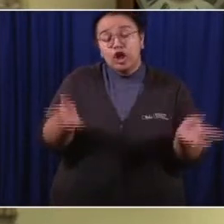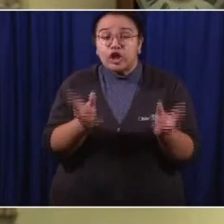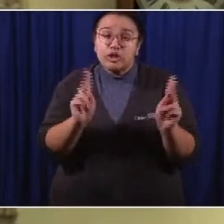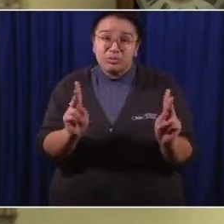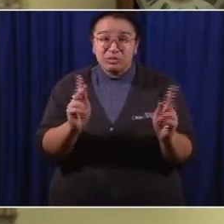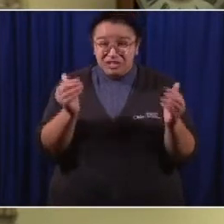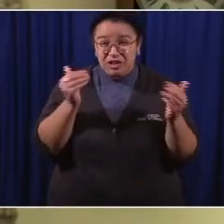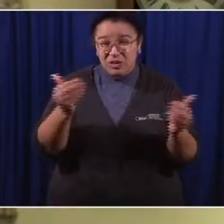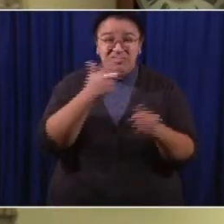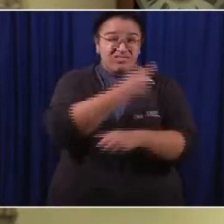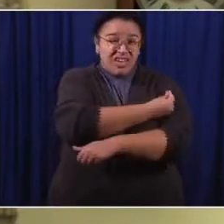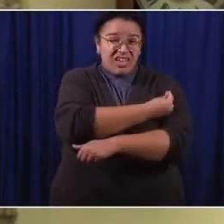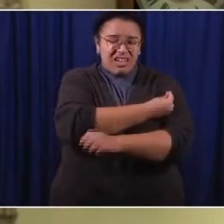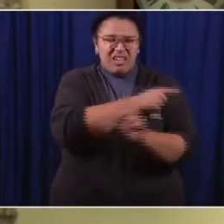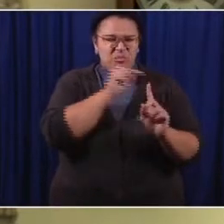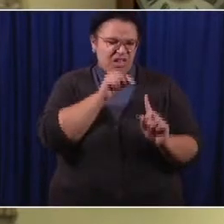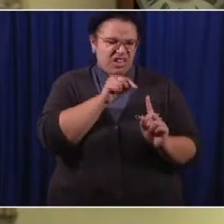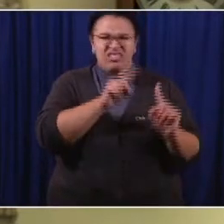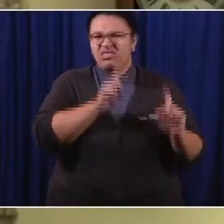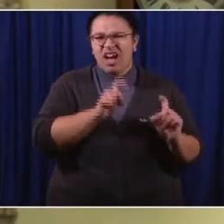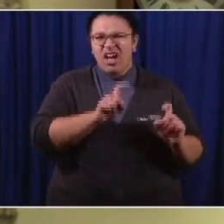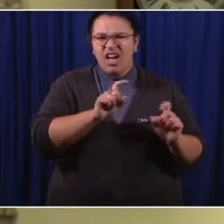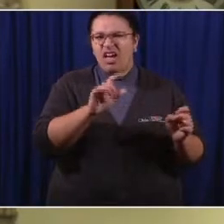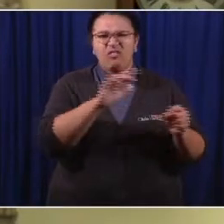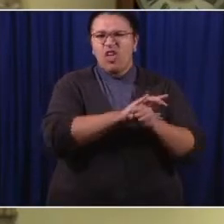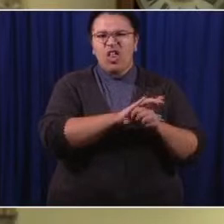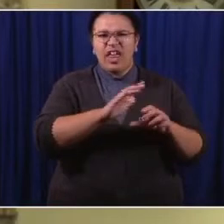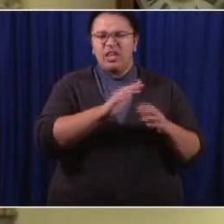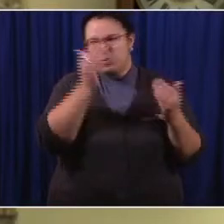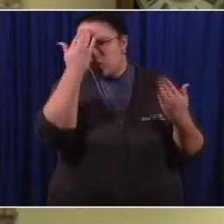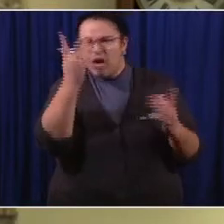in accordance to generally accepted protocols?